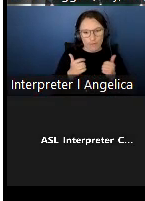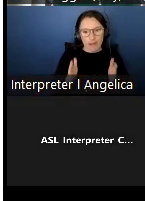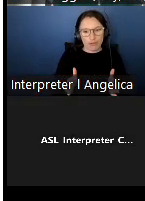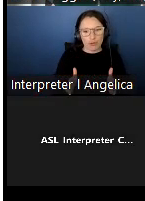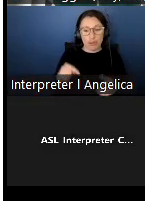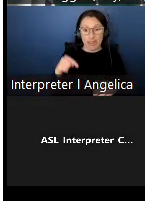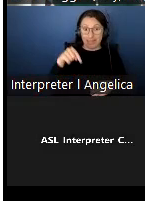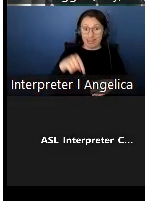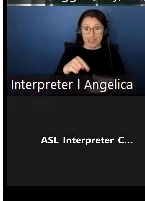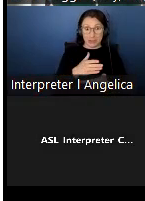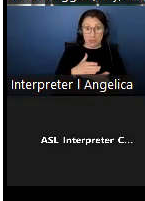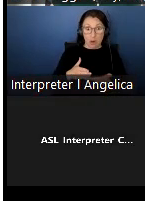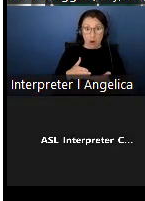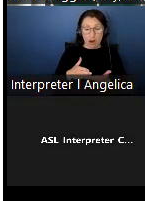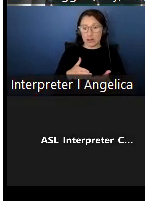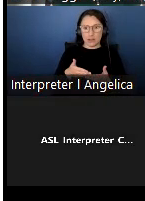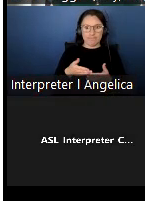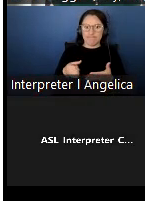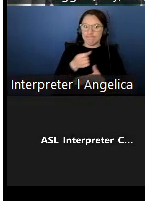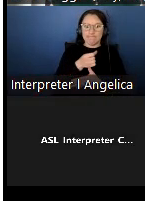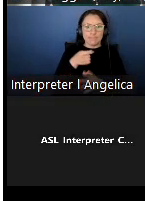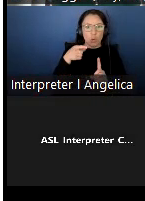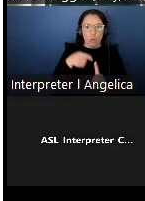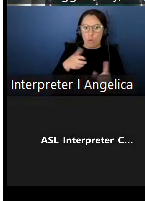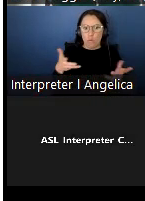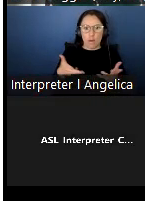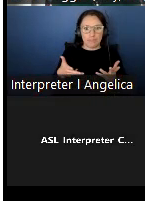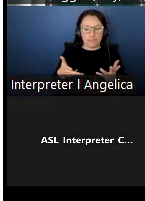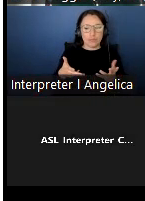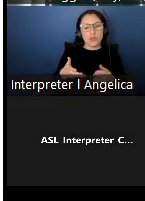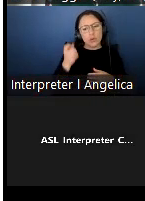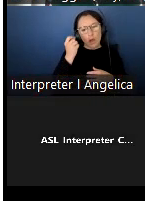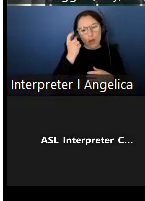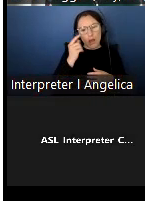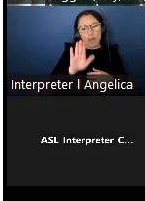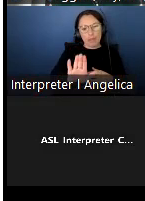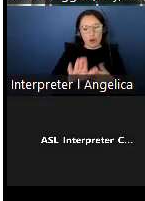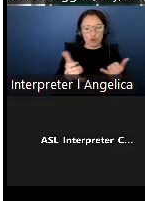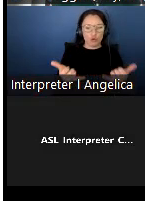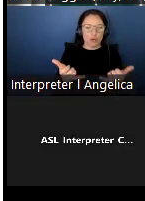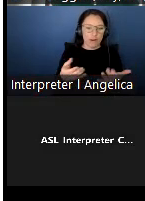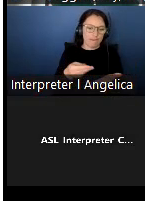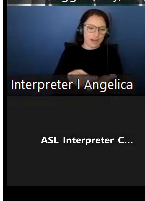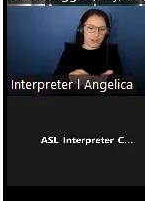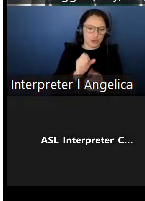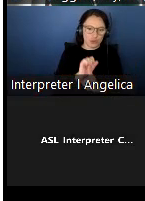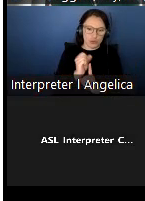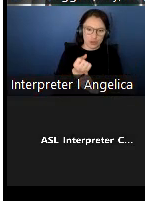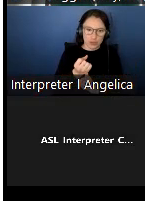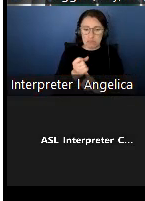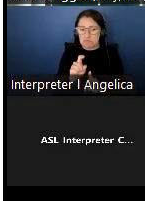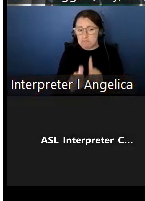stage, the main goal that we have is to understand their current financial situation, their